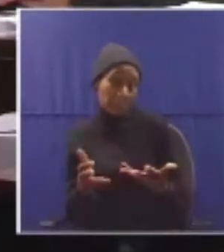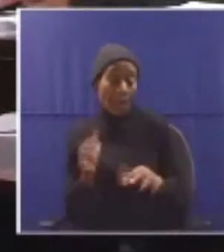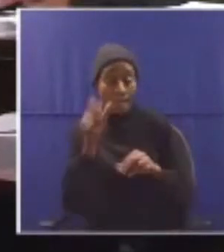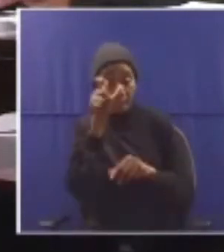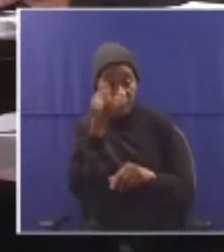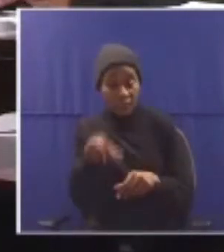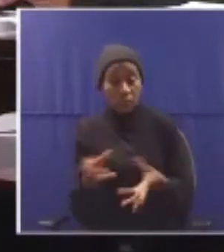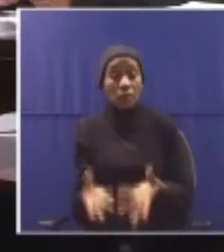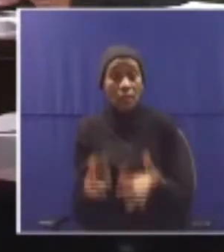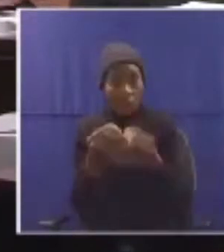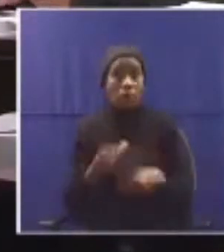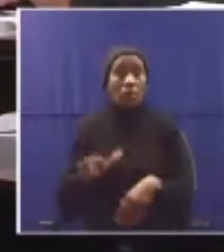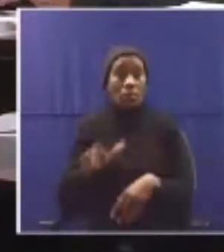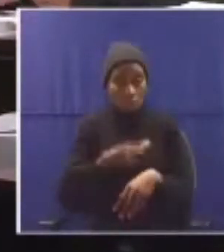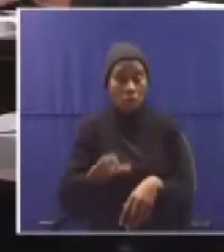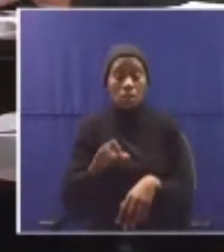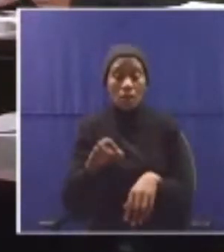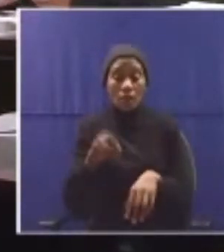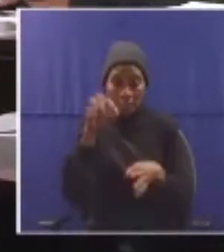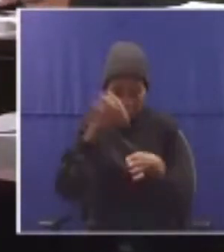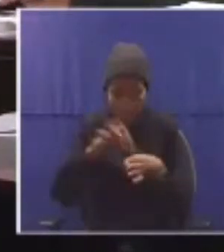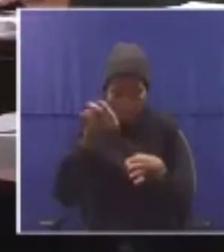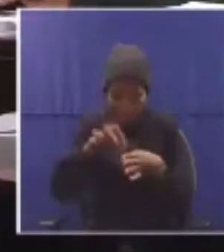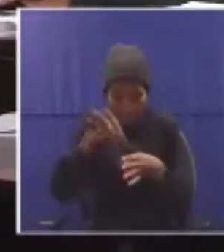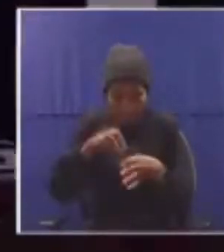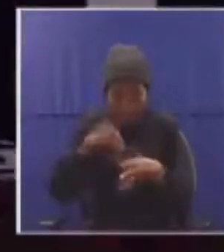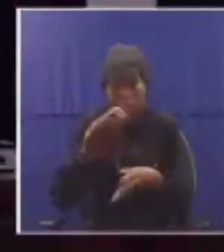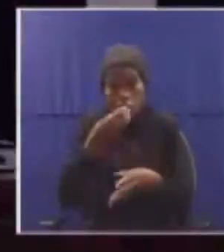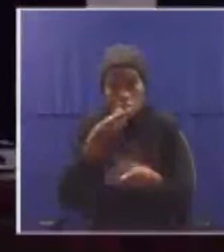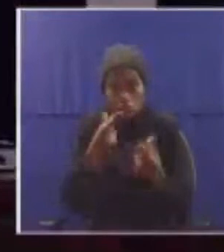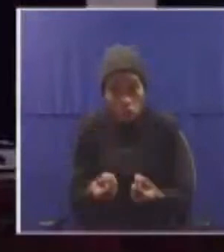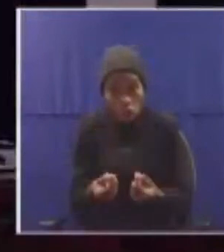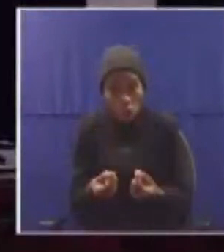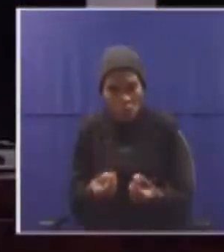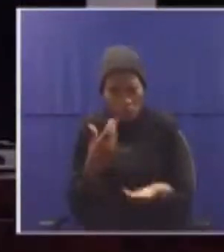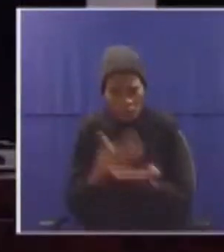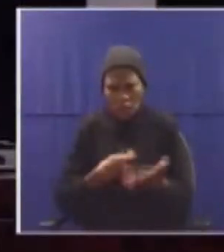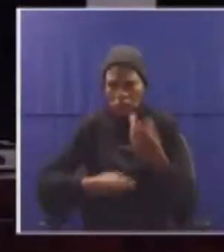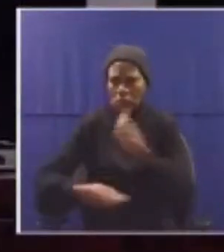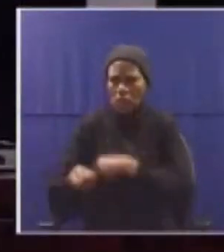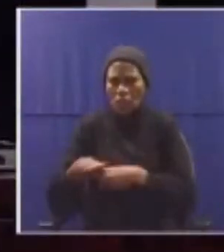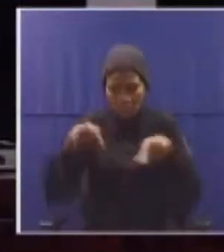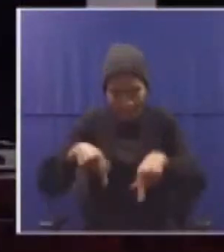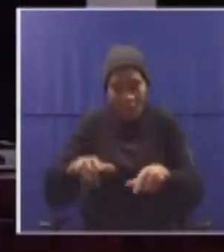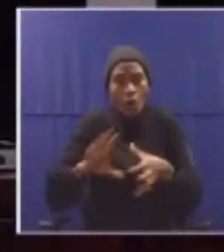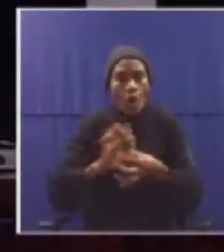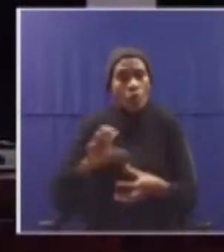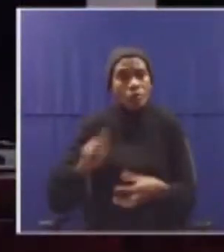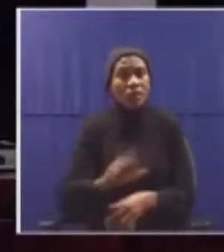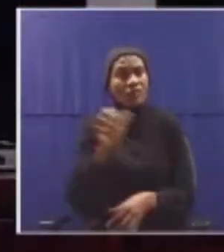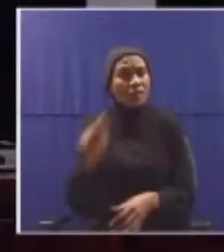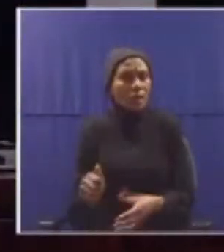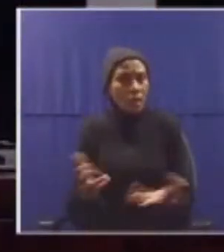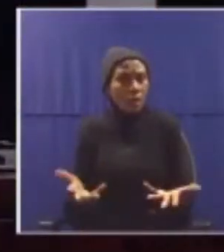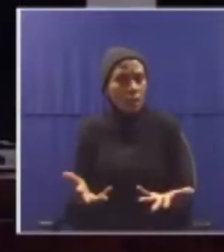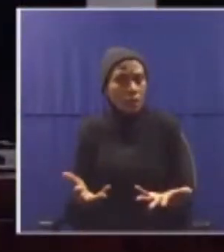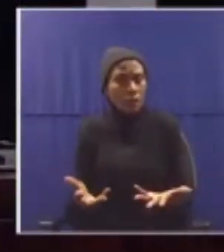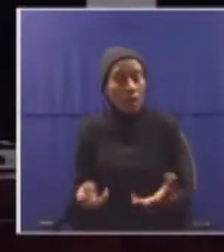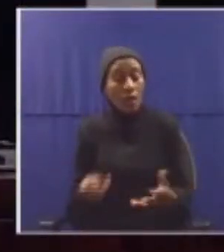farmers, we will support them and they can produce food for all of us, because food security